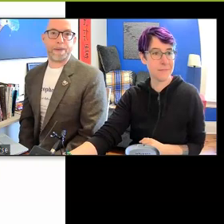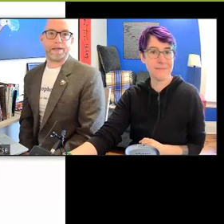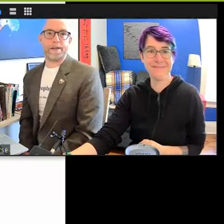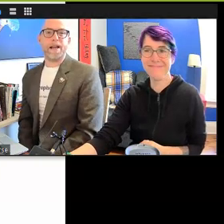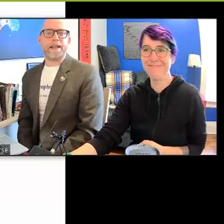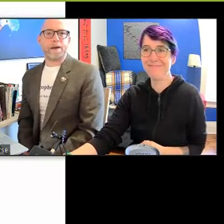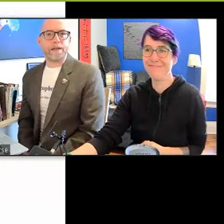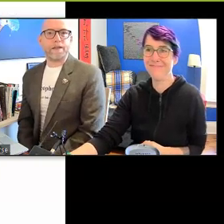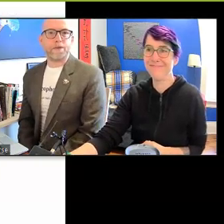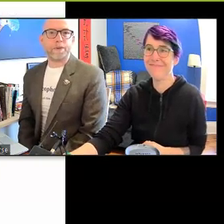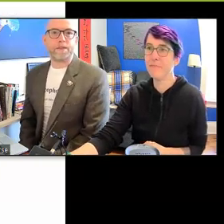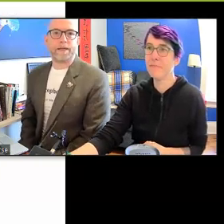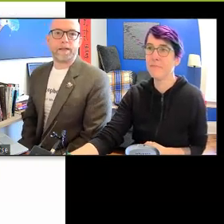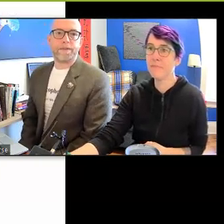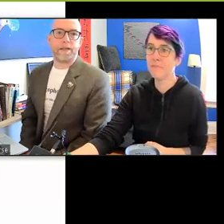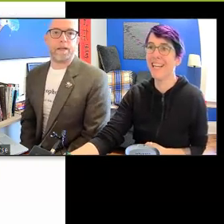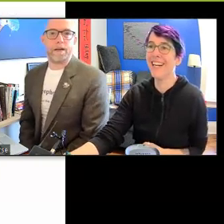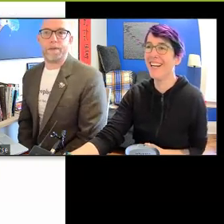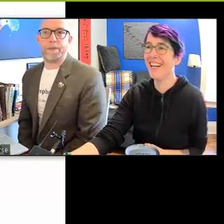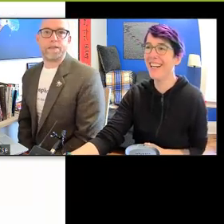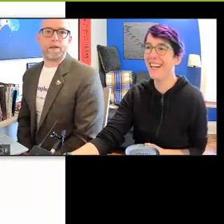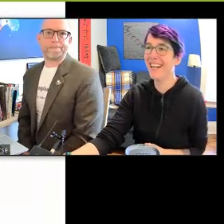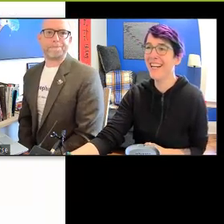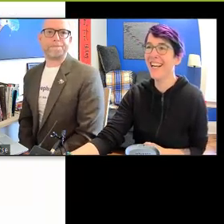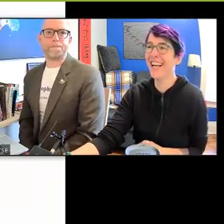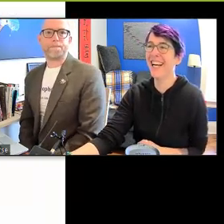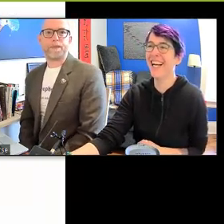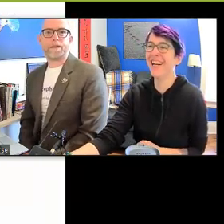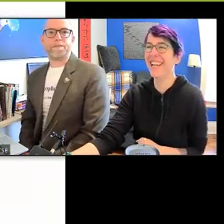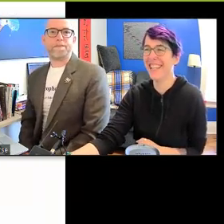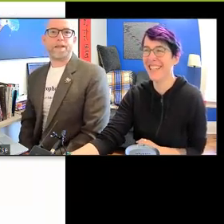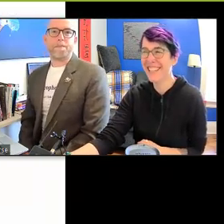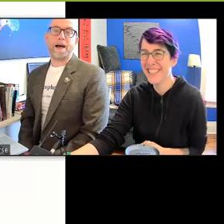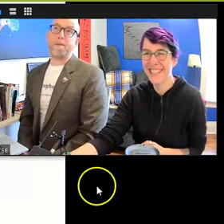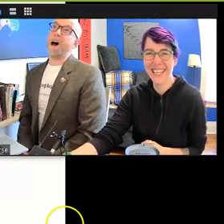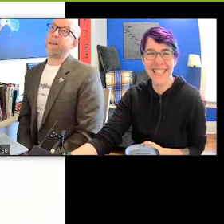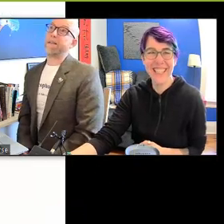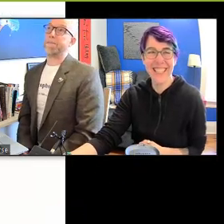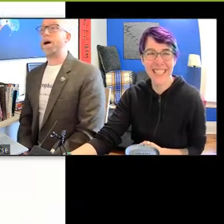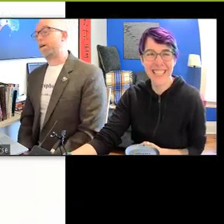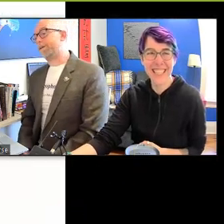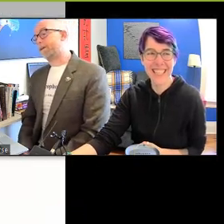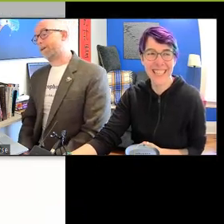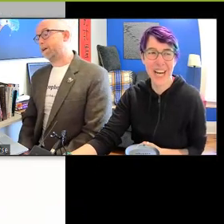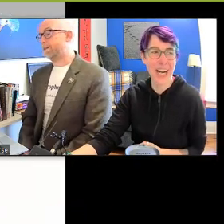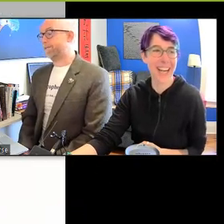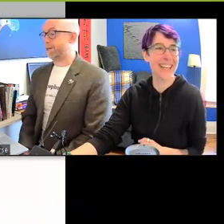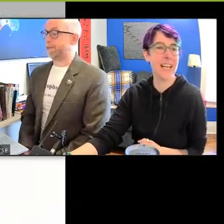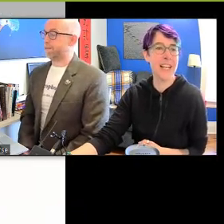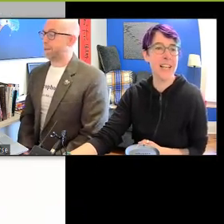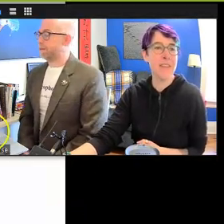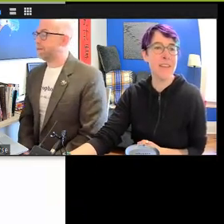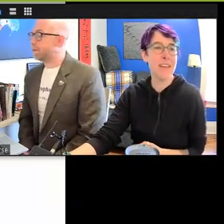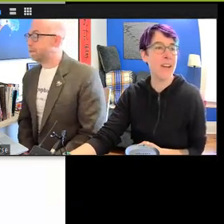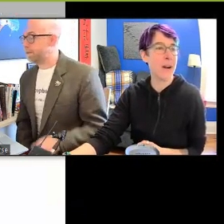cells and bacteria. That was actually the original title of the John Mayer song. Okay. My body is a bog of very kind and sharing